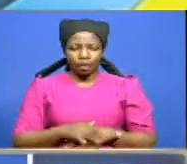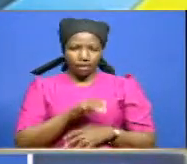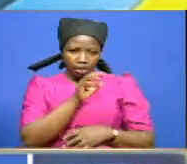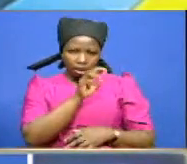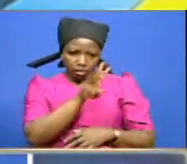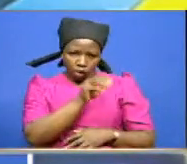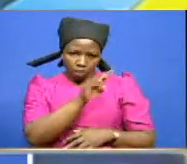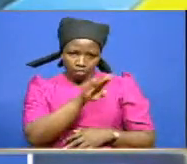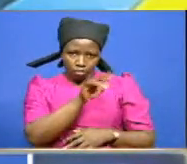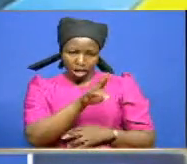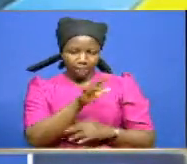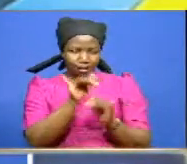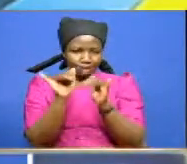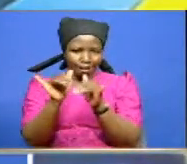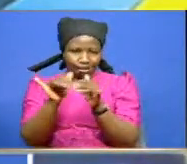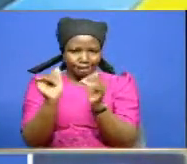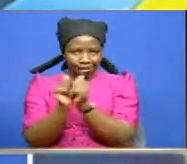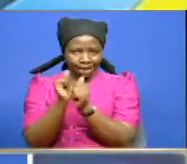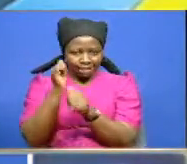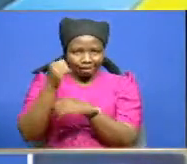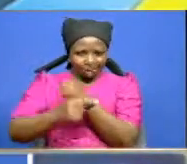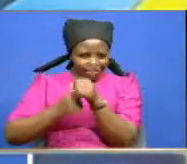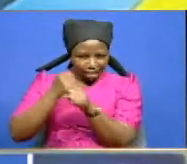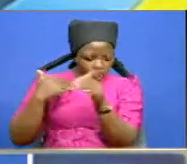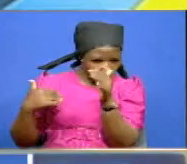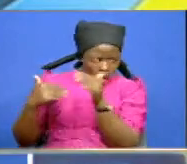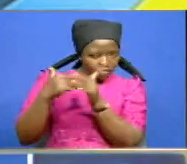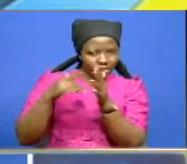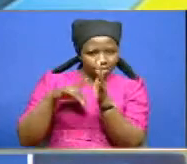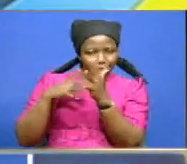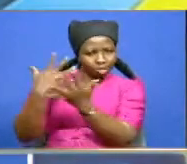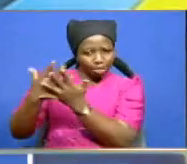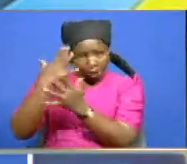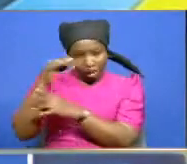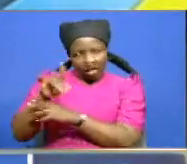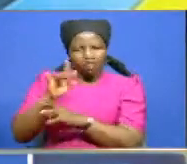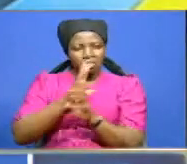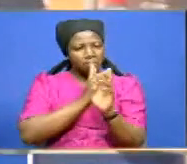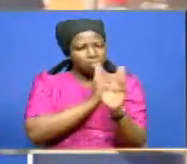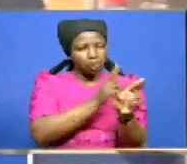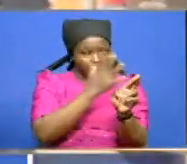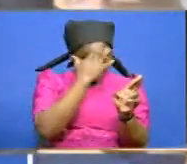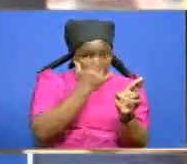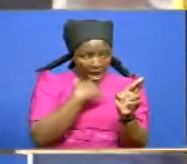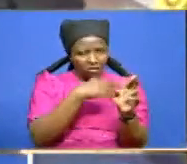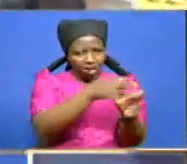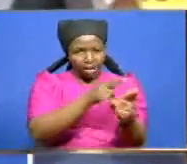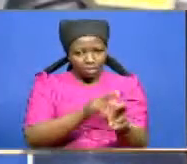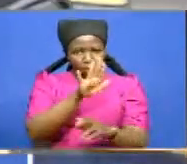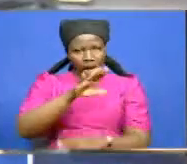to 10 years behind bars after he was framed for defiling his own daughter.